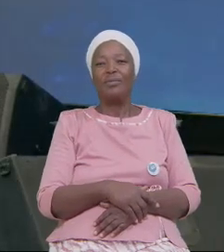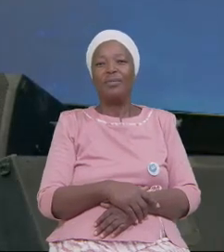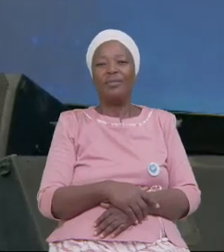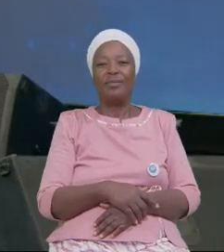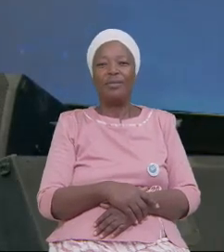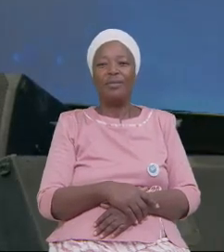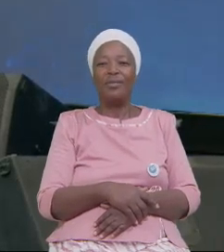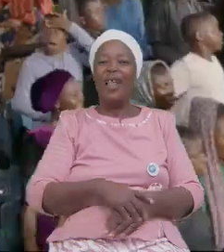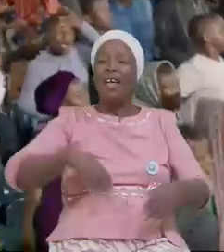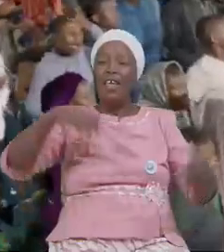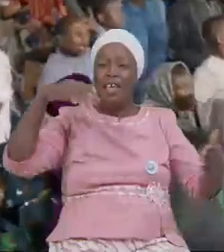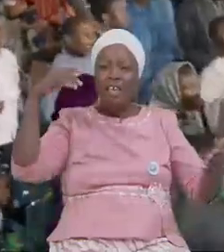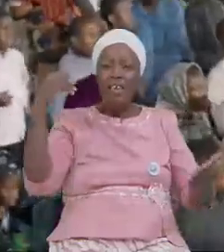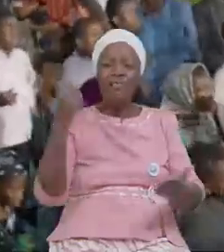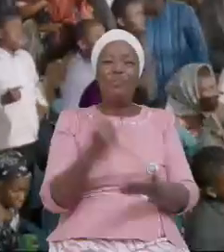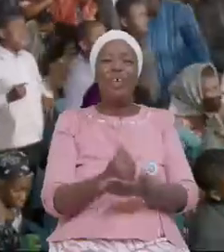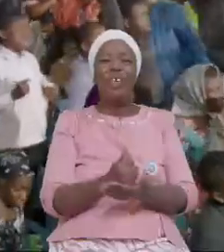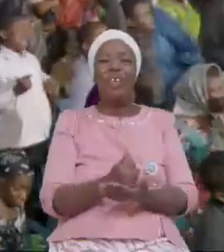miracle. Amen. Amen.